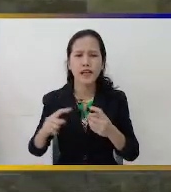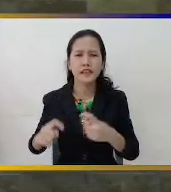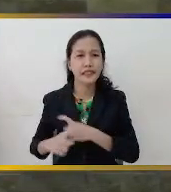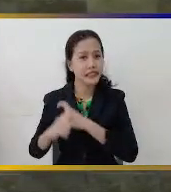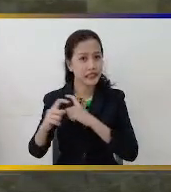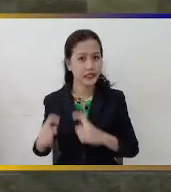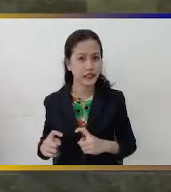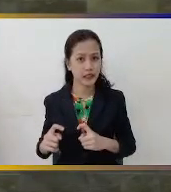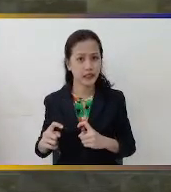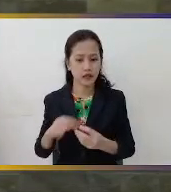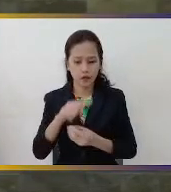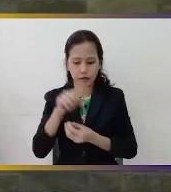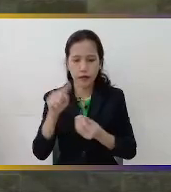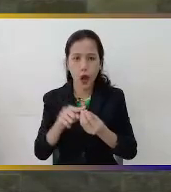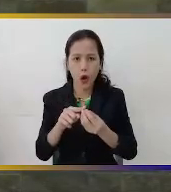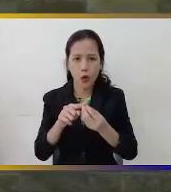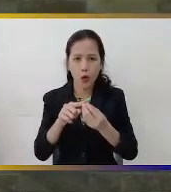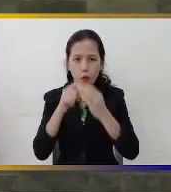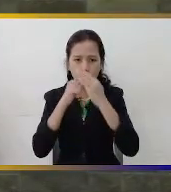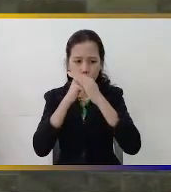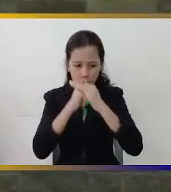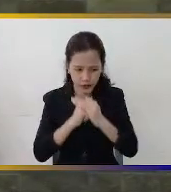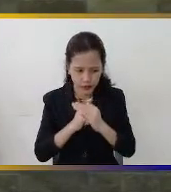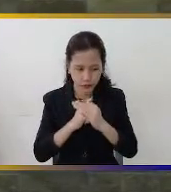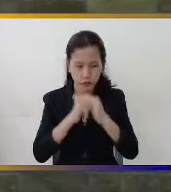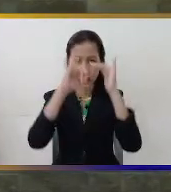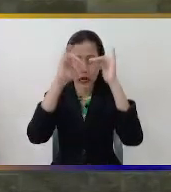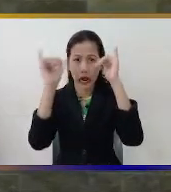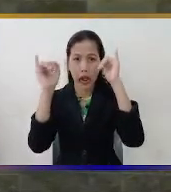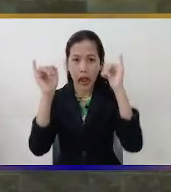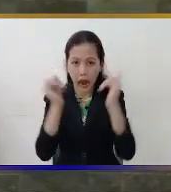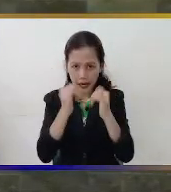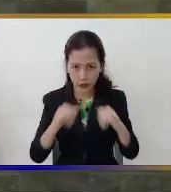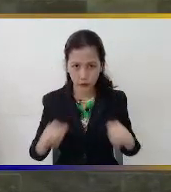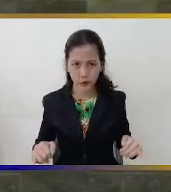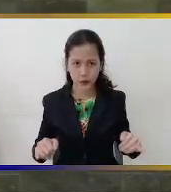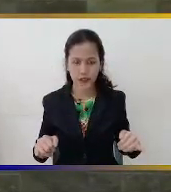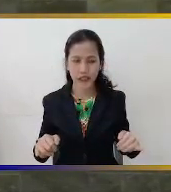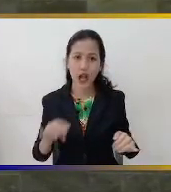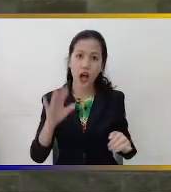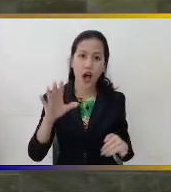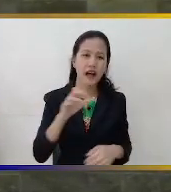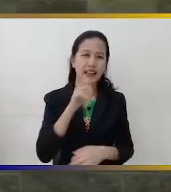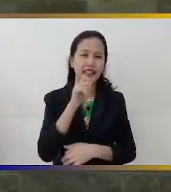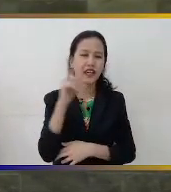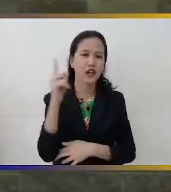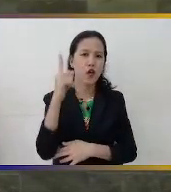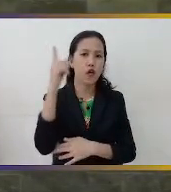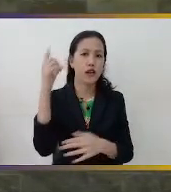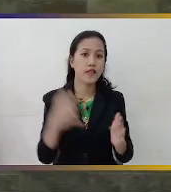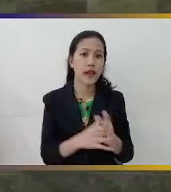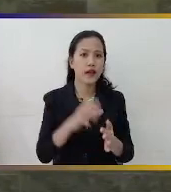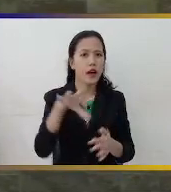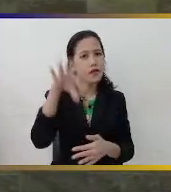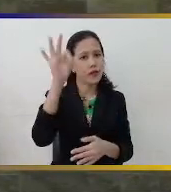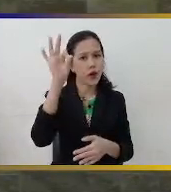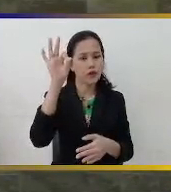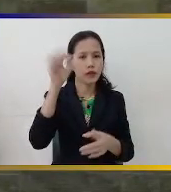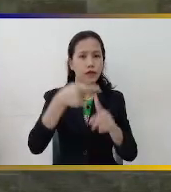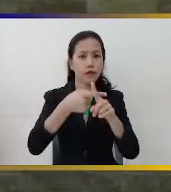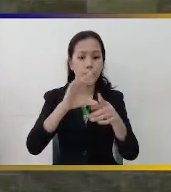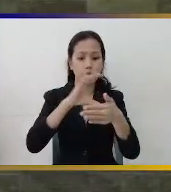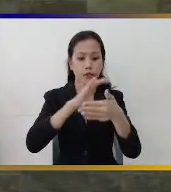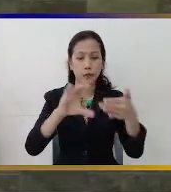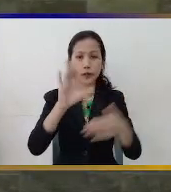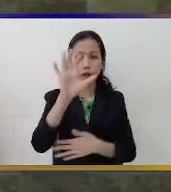the idolatry. And not just only that, mababasa rin po natin yan from chapter number 5 of the book of